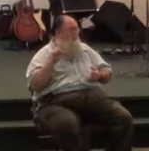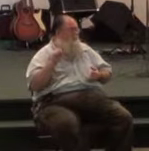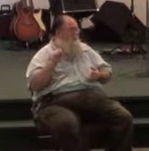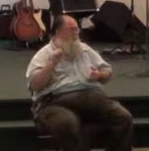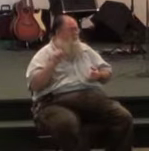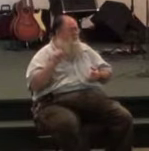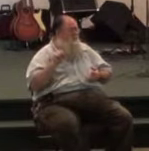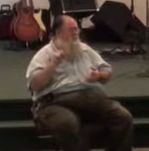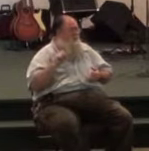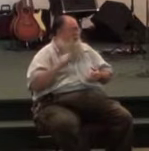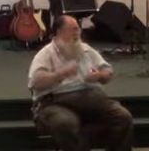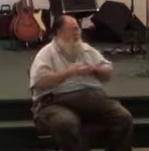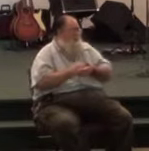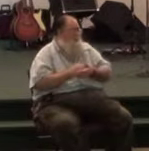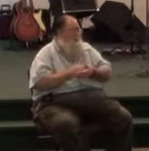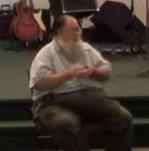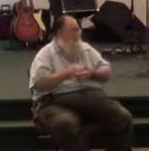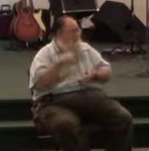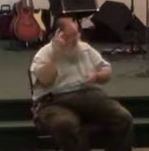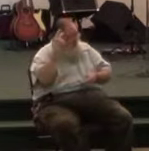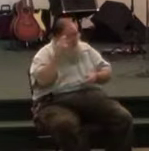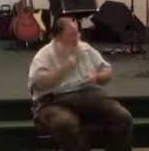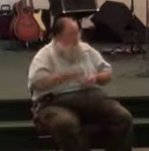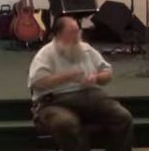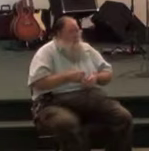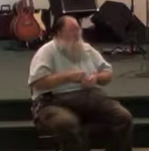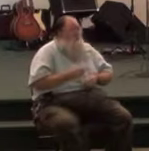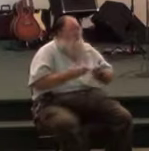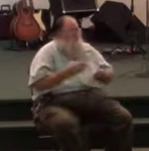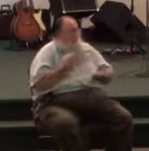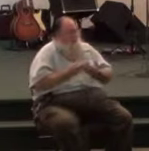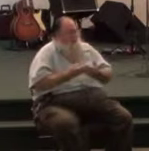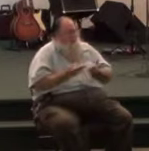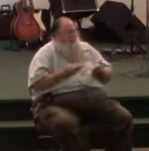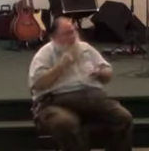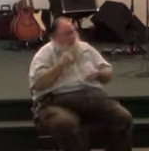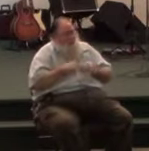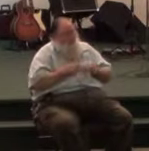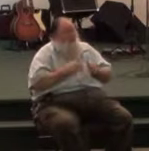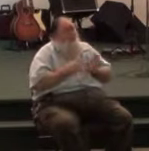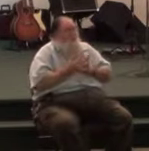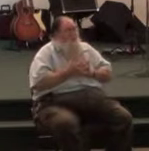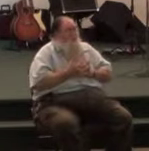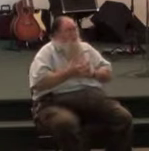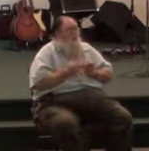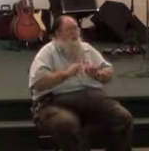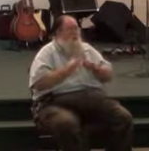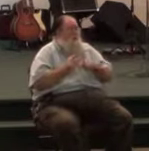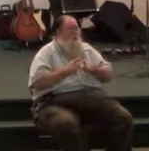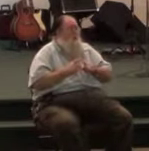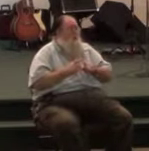out of Nazareth, they said about Jesus. I went to our local barber across the street over